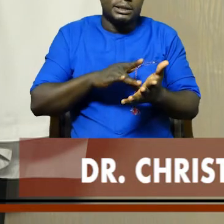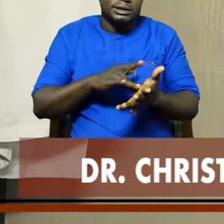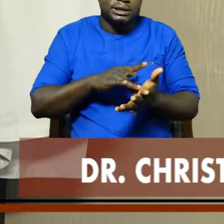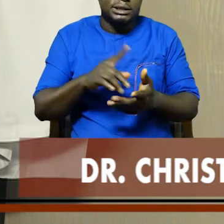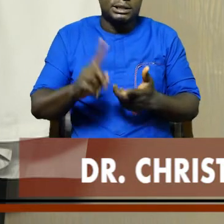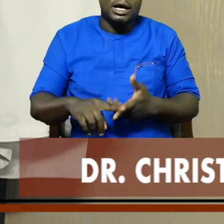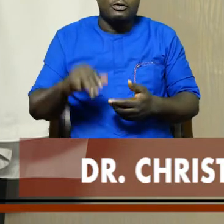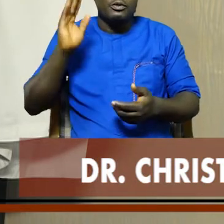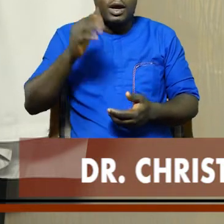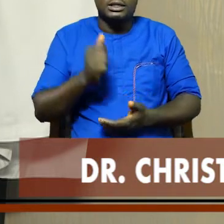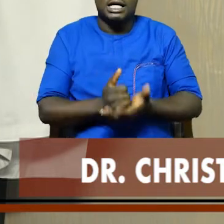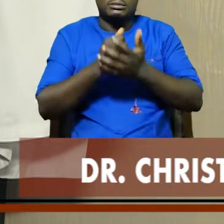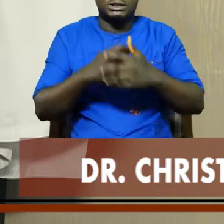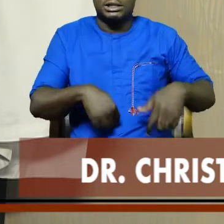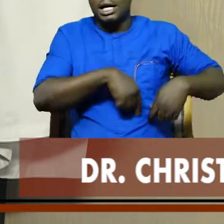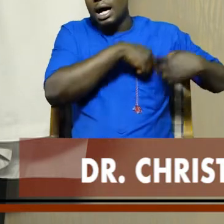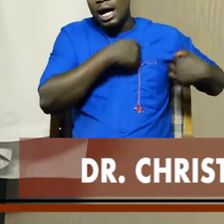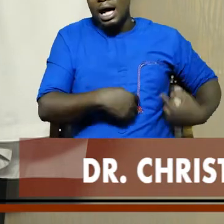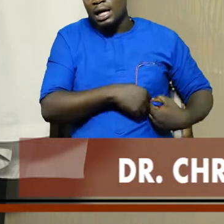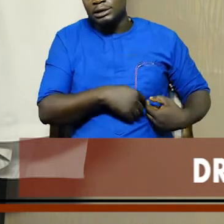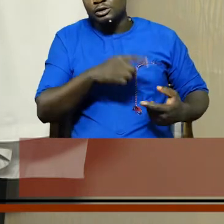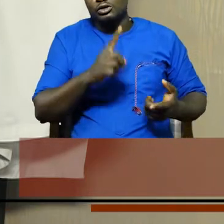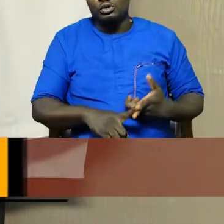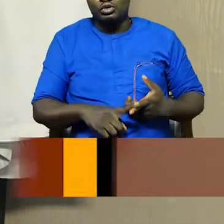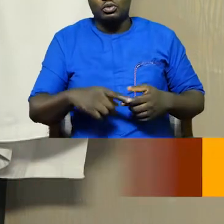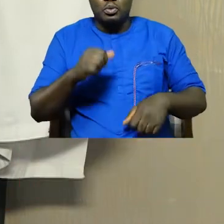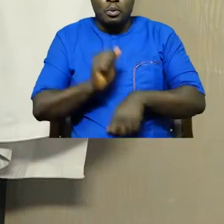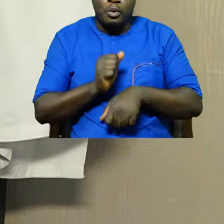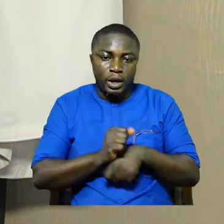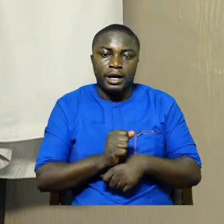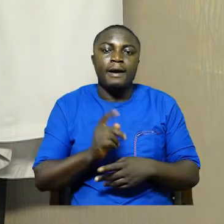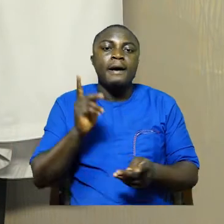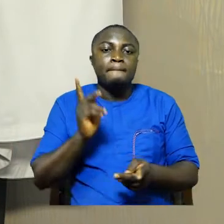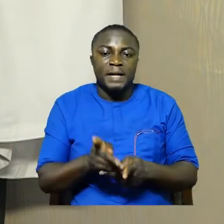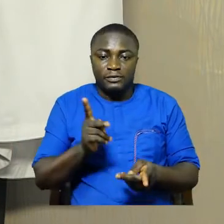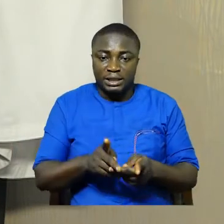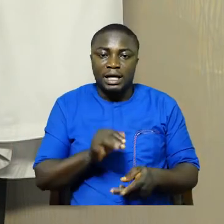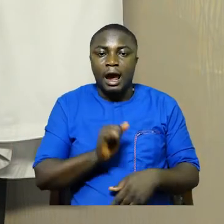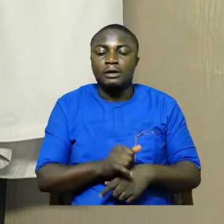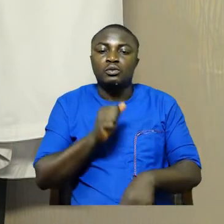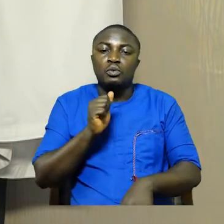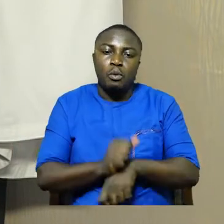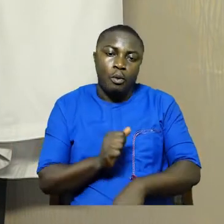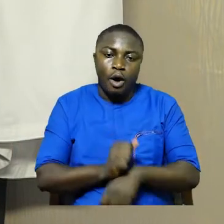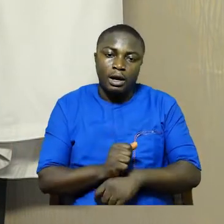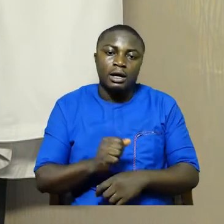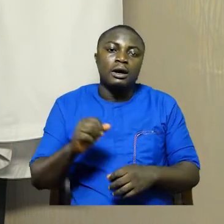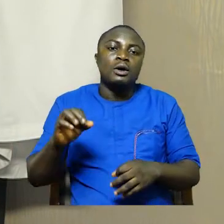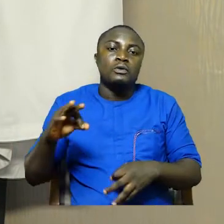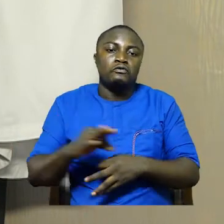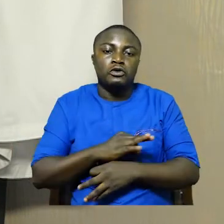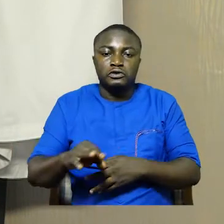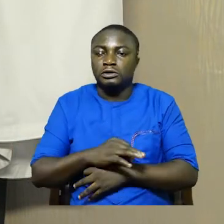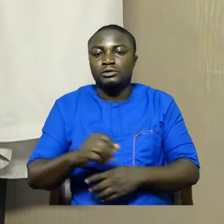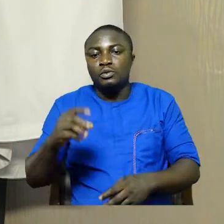prescribe medications that would help the heart to pick up and keep